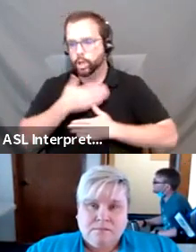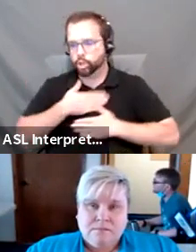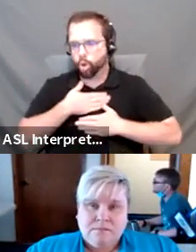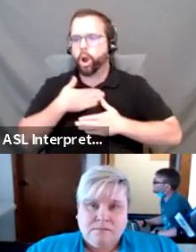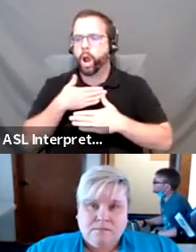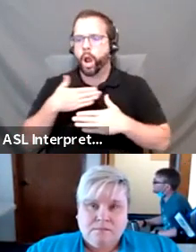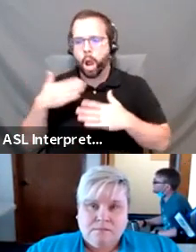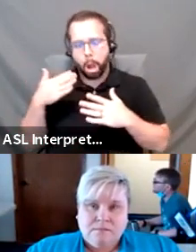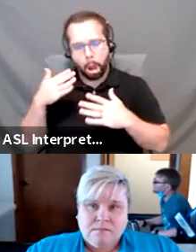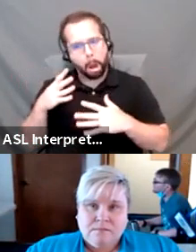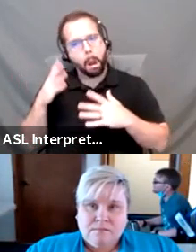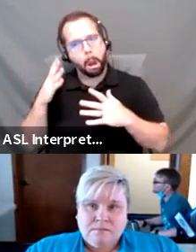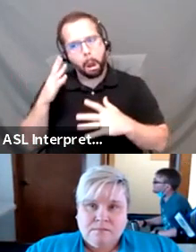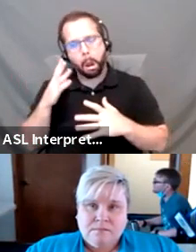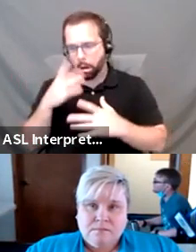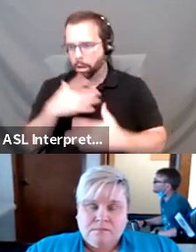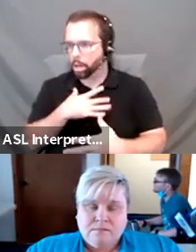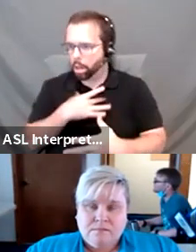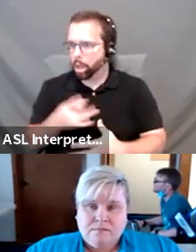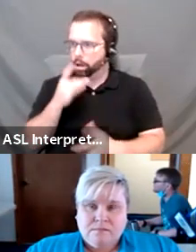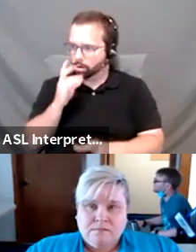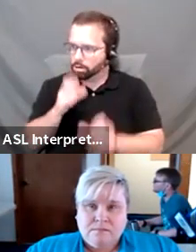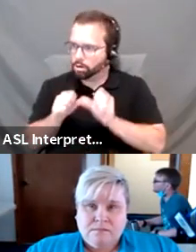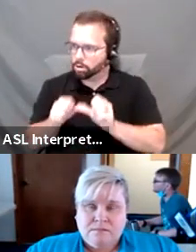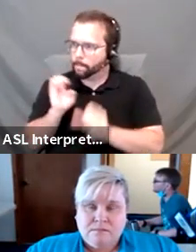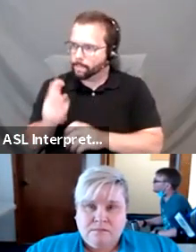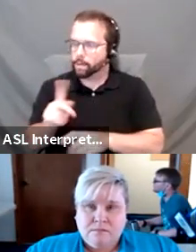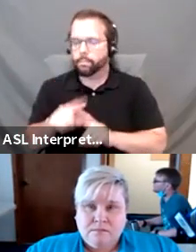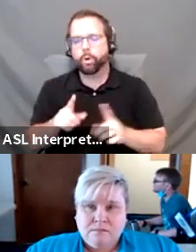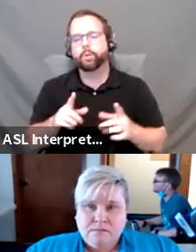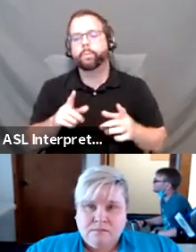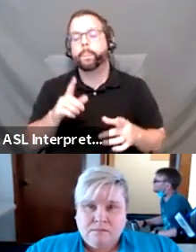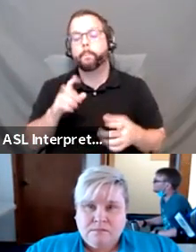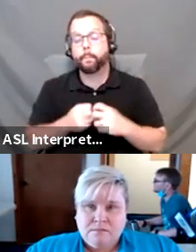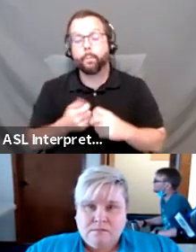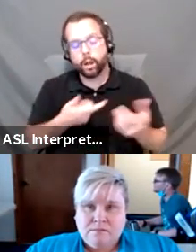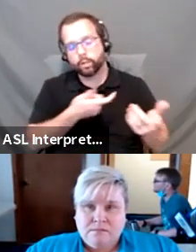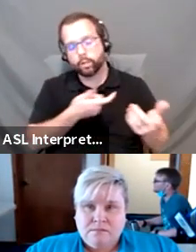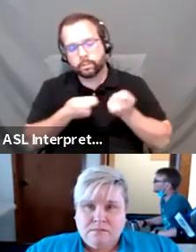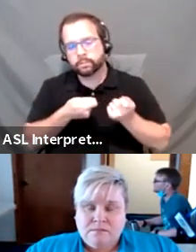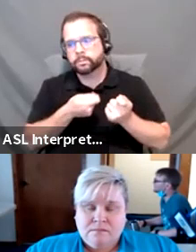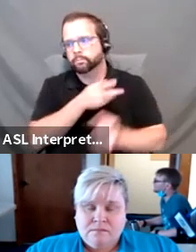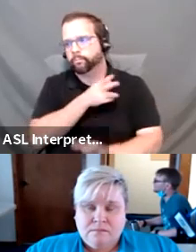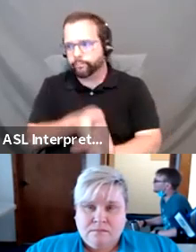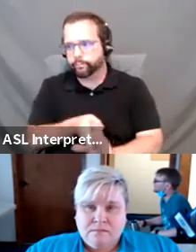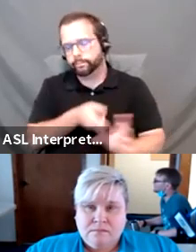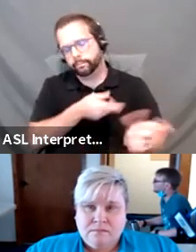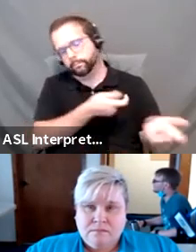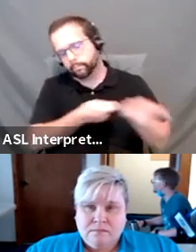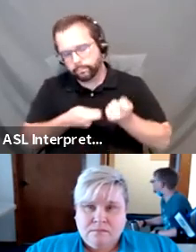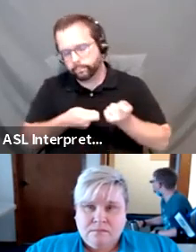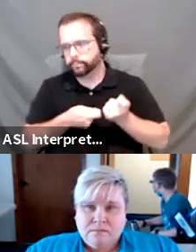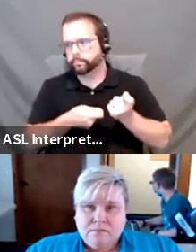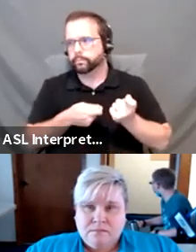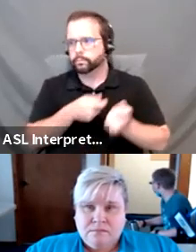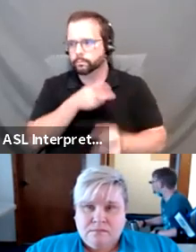back. And it's just getting people to kind of buy into the whole concept of doing events online instead